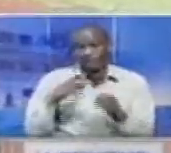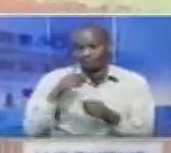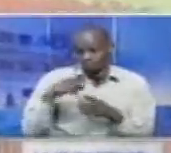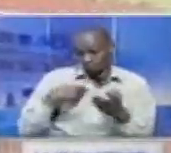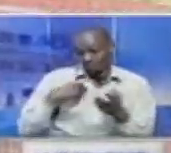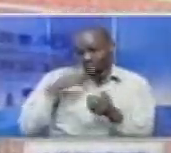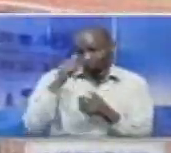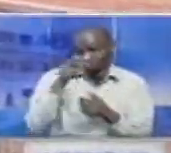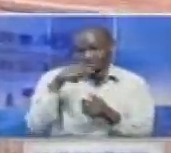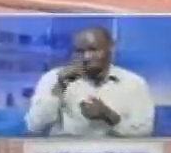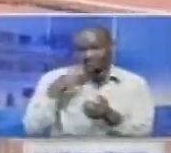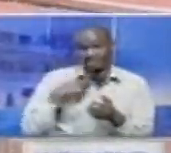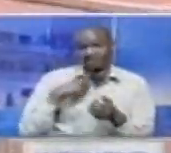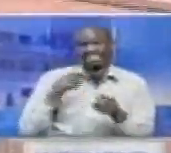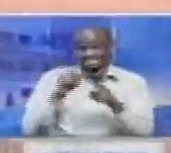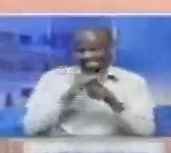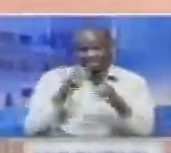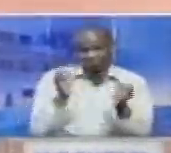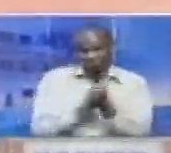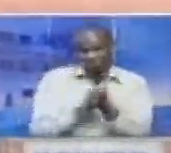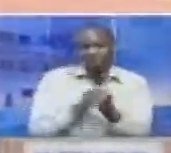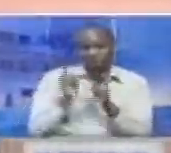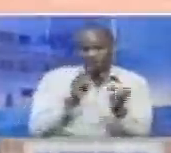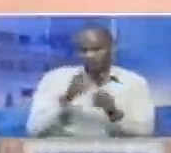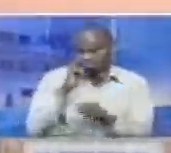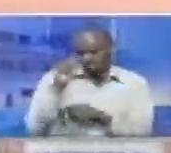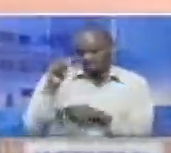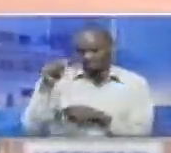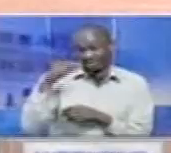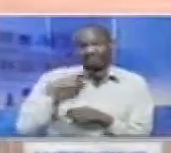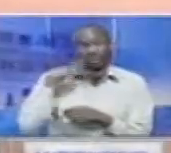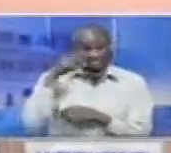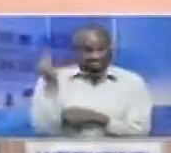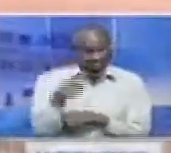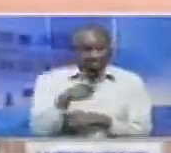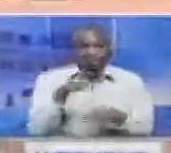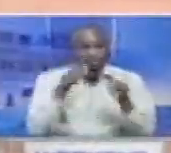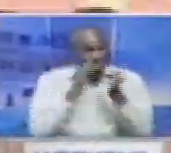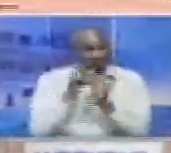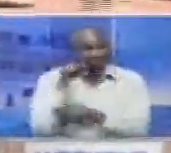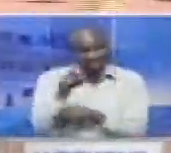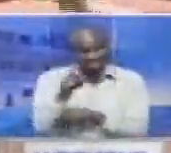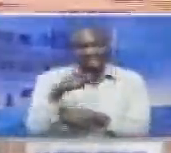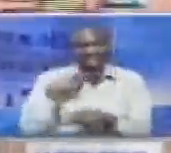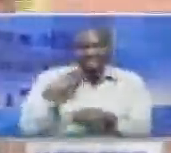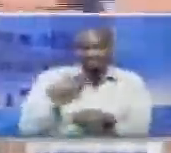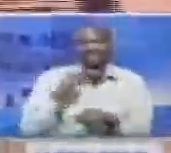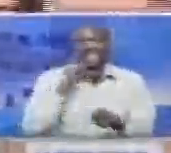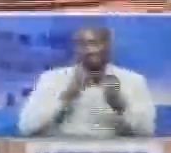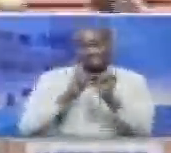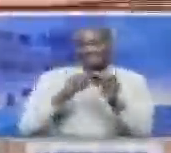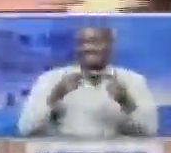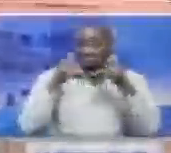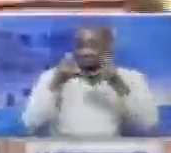Medalist Thomas Longosiwo has been in training ahead of the Commonwealth Games trials set to go down next month. His participation at the Prisons Athletics